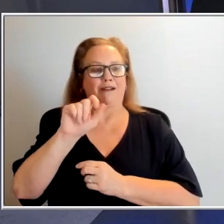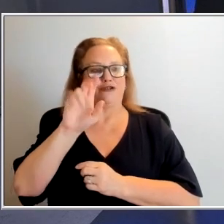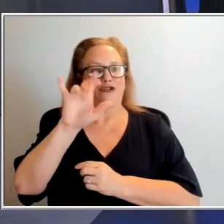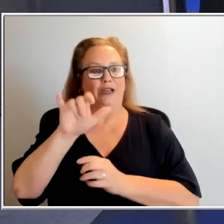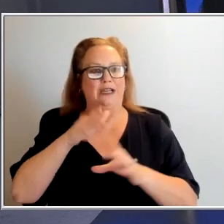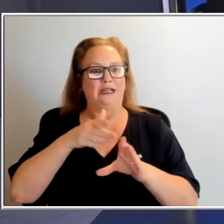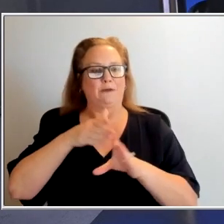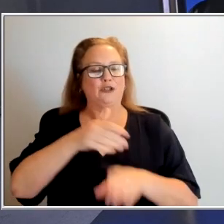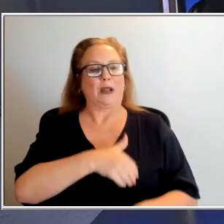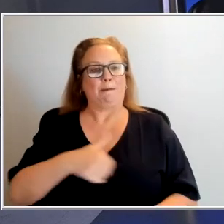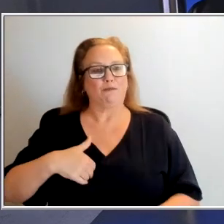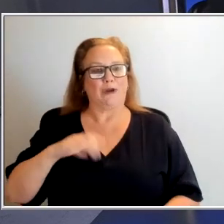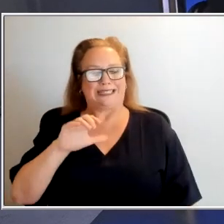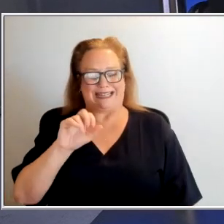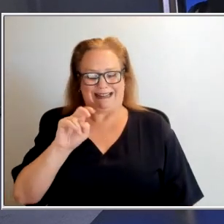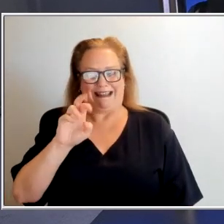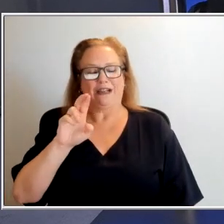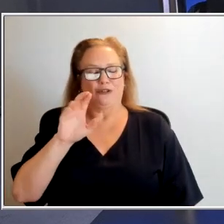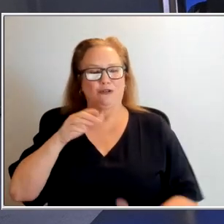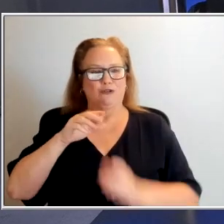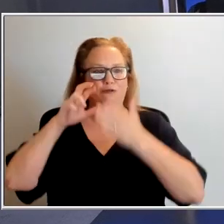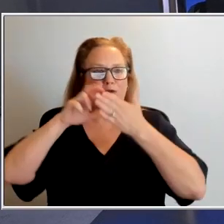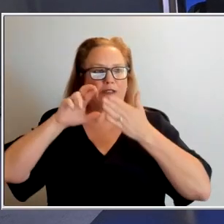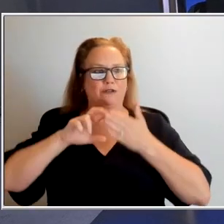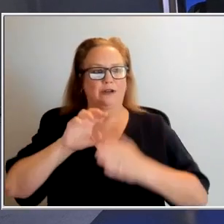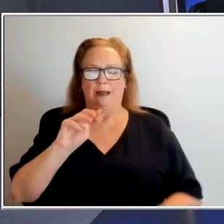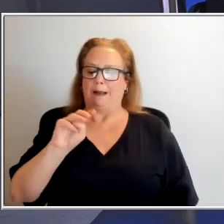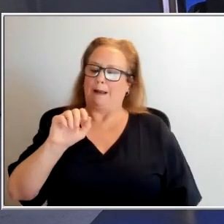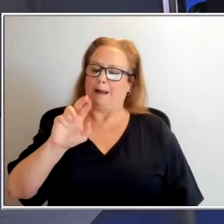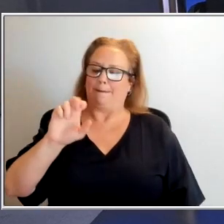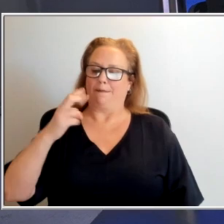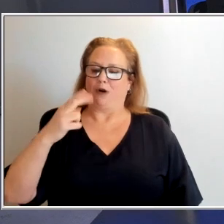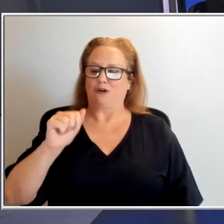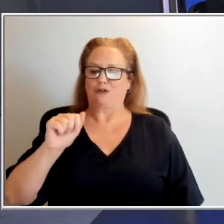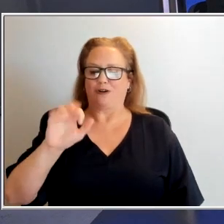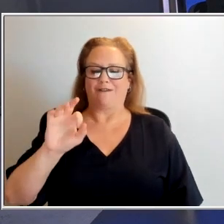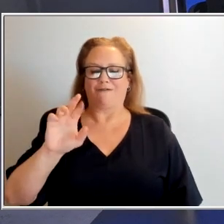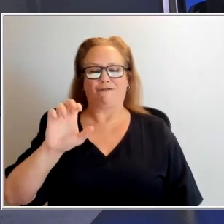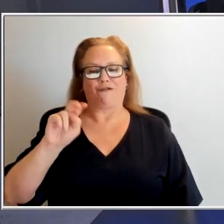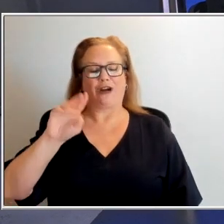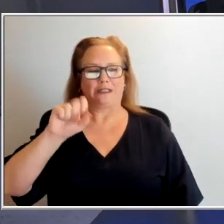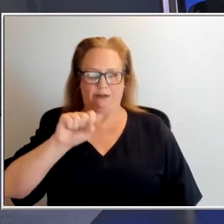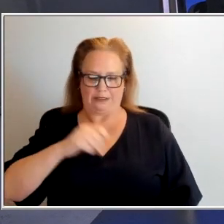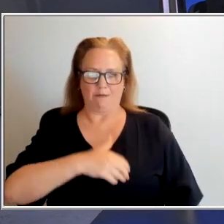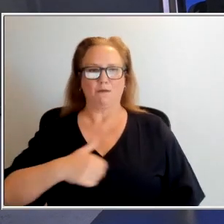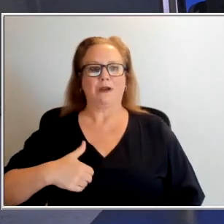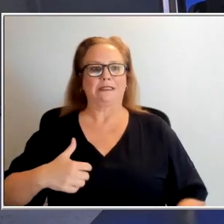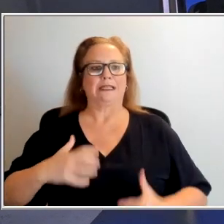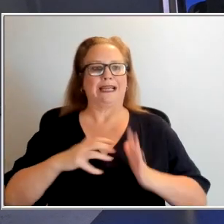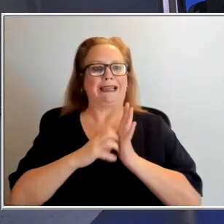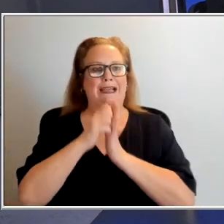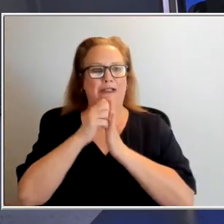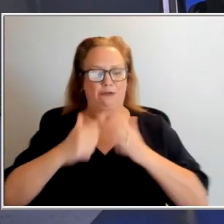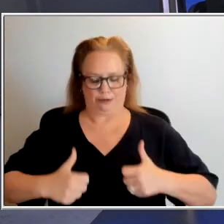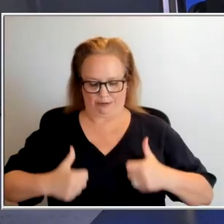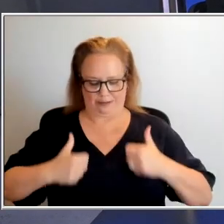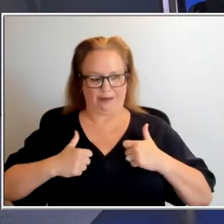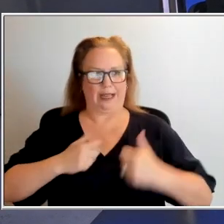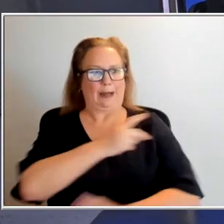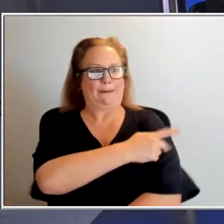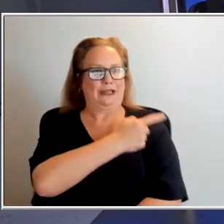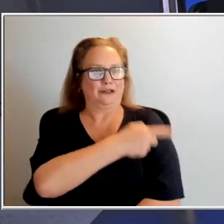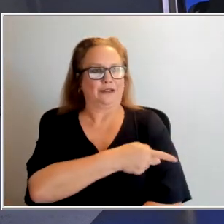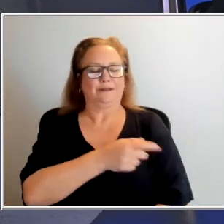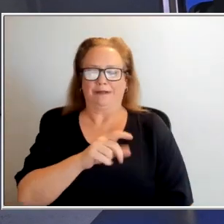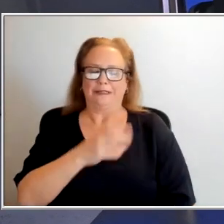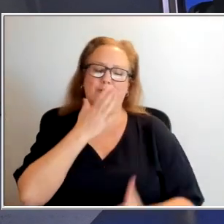cancer treatment and research. And Marcia Francis is a breast cancer survivor and a patient of Dr. White's. Thanks to